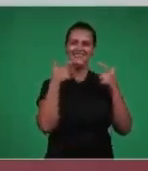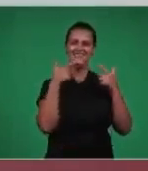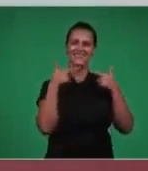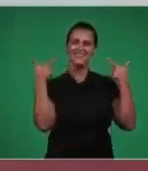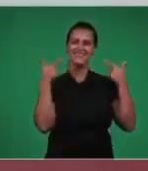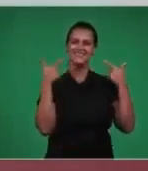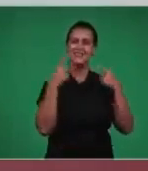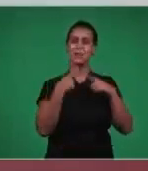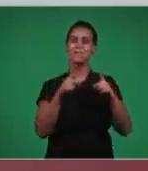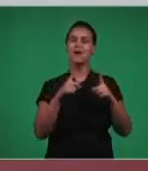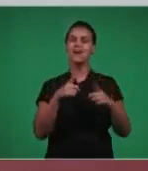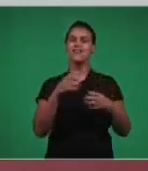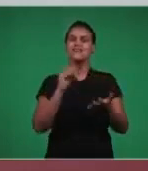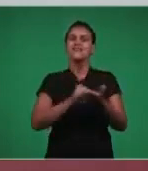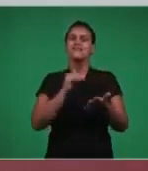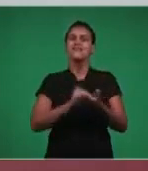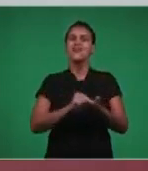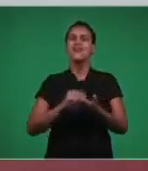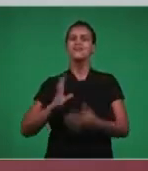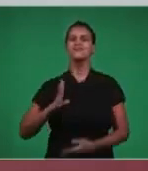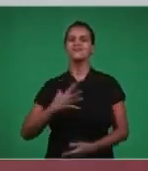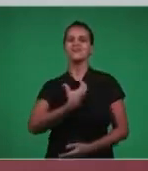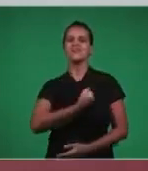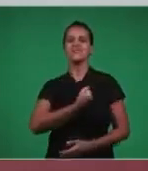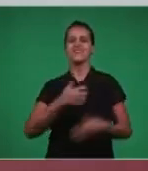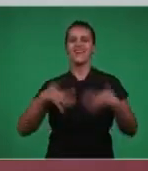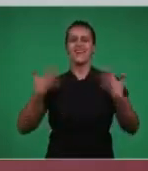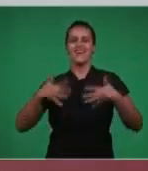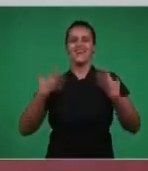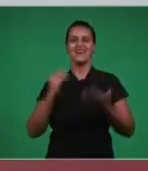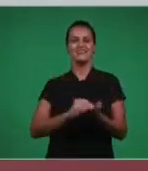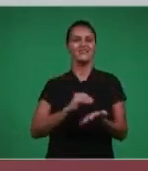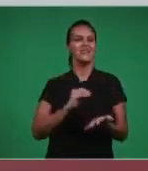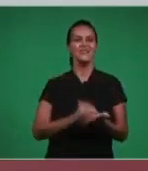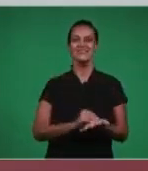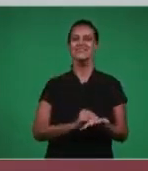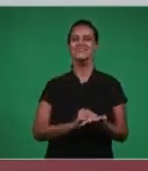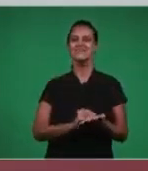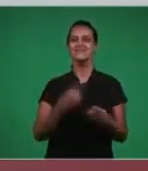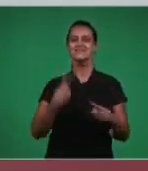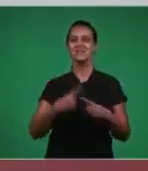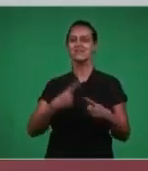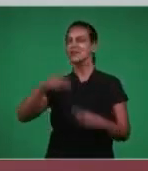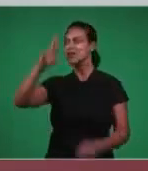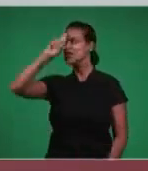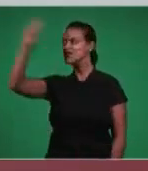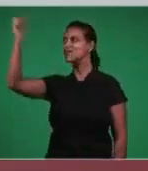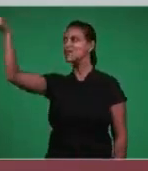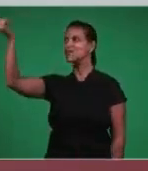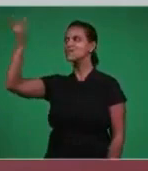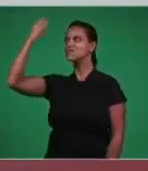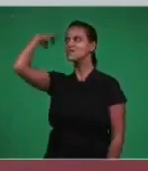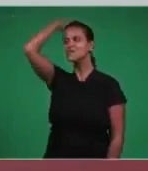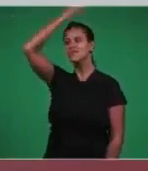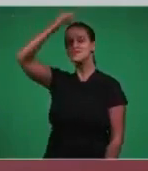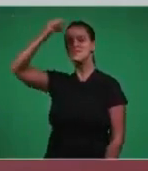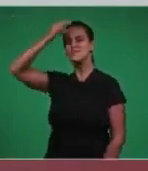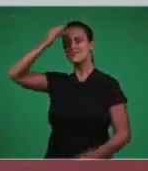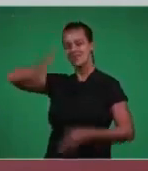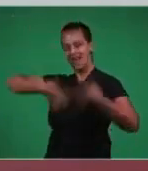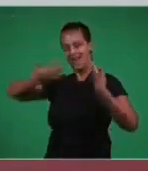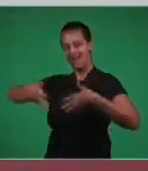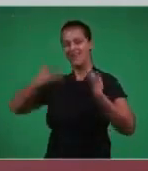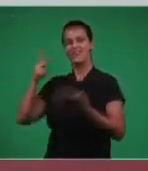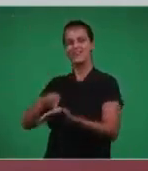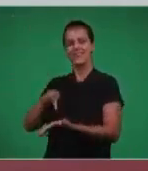joy of salvation. Because only an operation of the Holy Spirit revealing to us our Savior